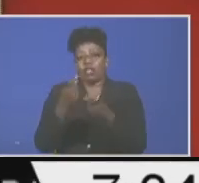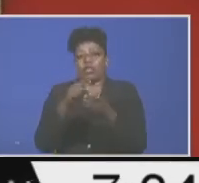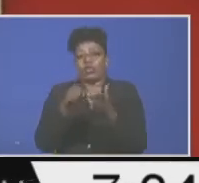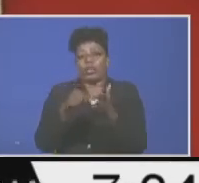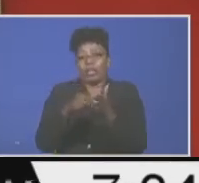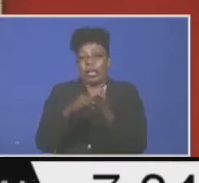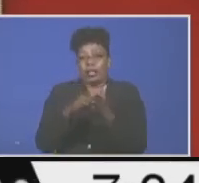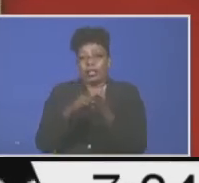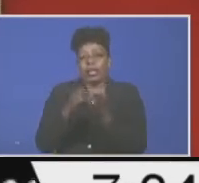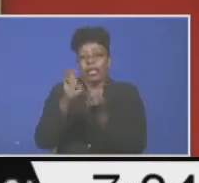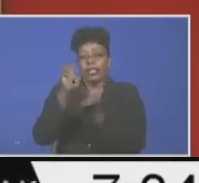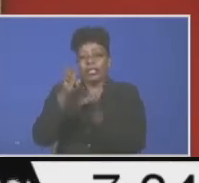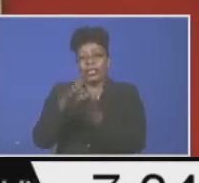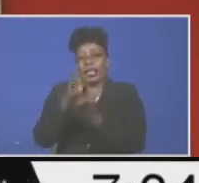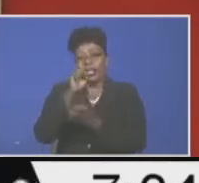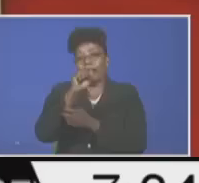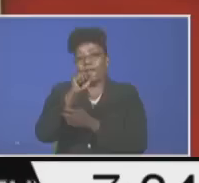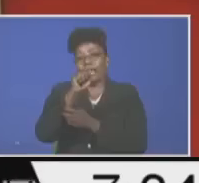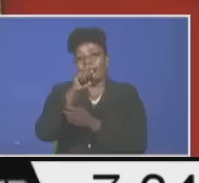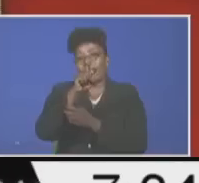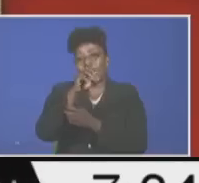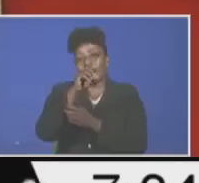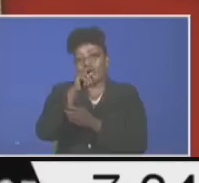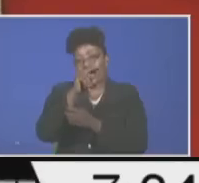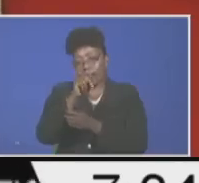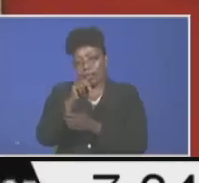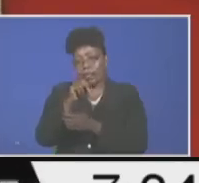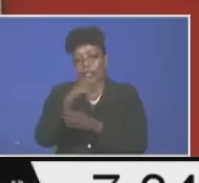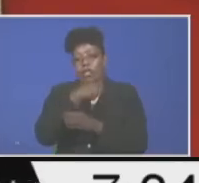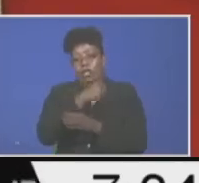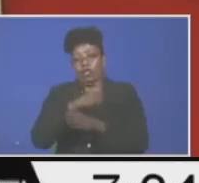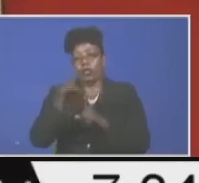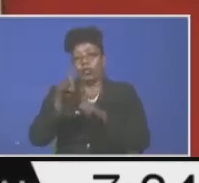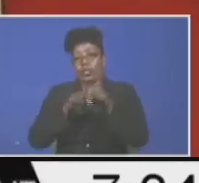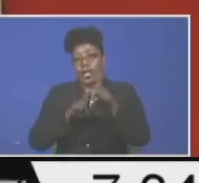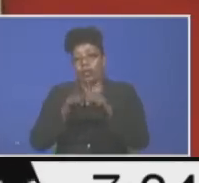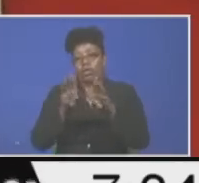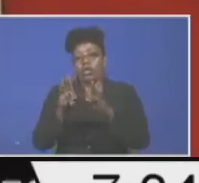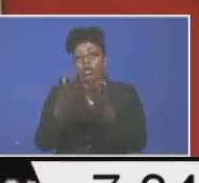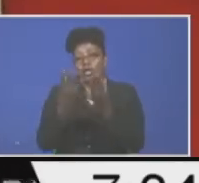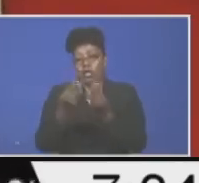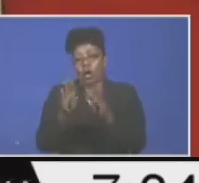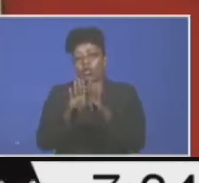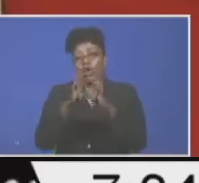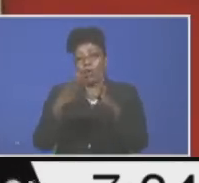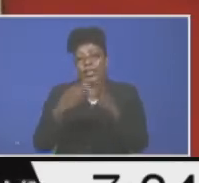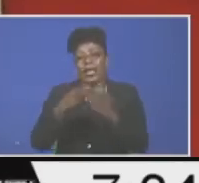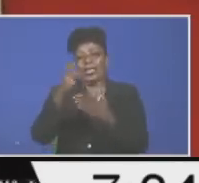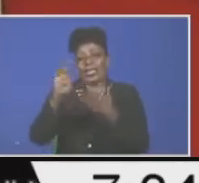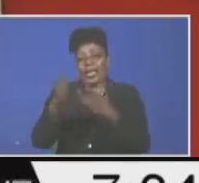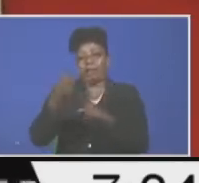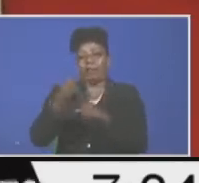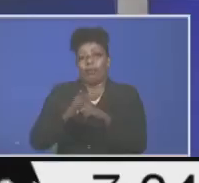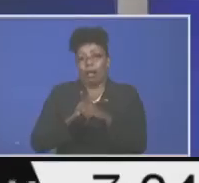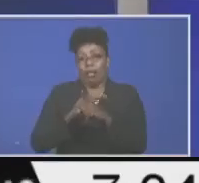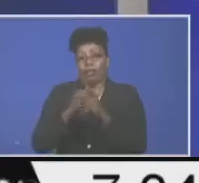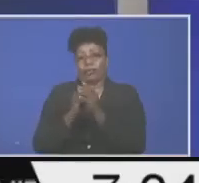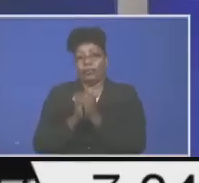Saxon superstar at heart plans to do a soft launch at the end of the month. LaDawn Davis, ZNS Network